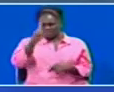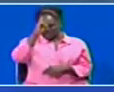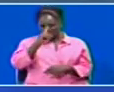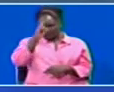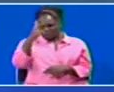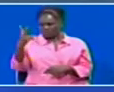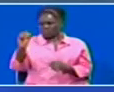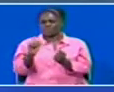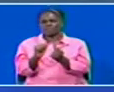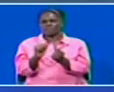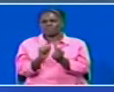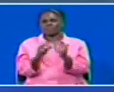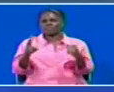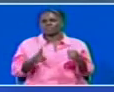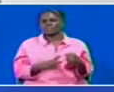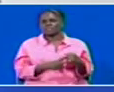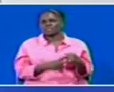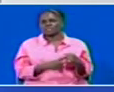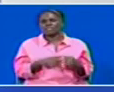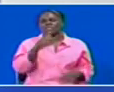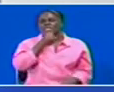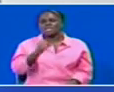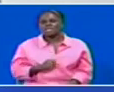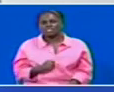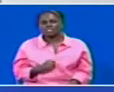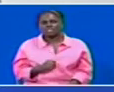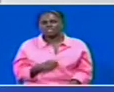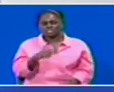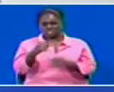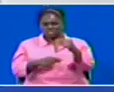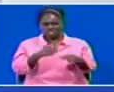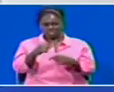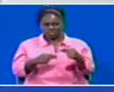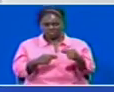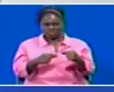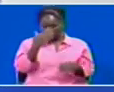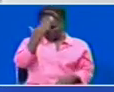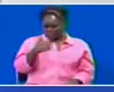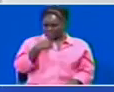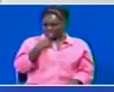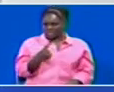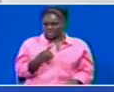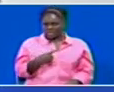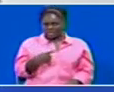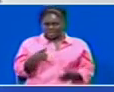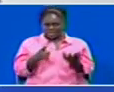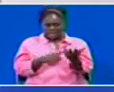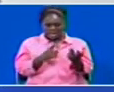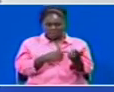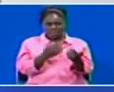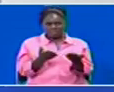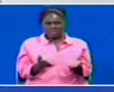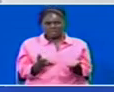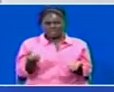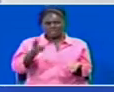for 2017, uh-huh. which I think is the age, the generational. Why do I say so? The number that we are scrabbling for now